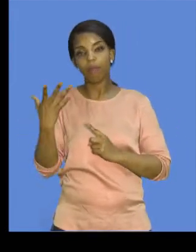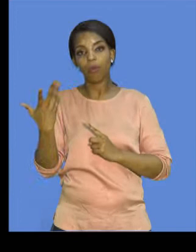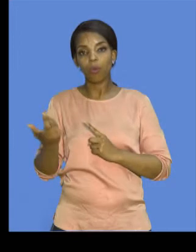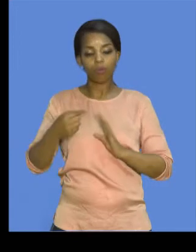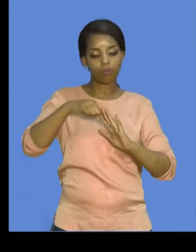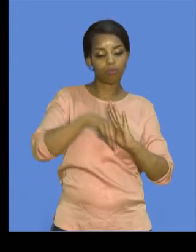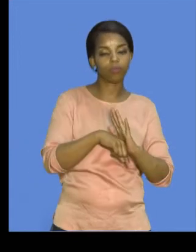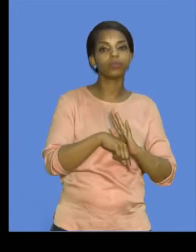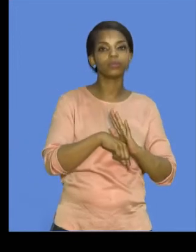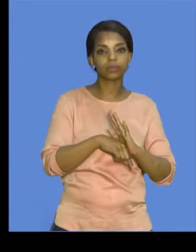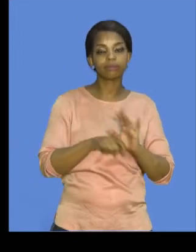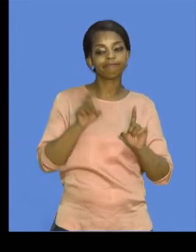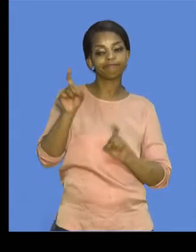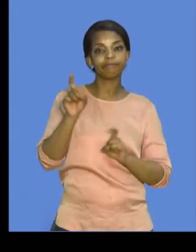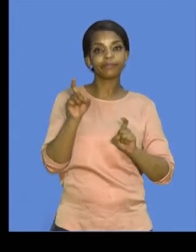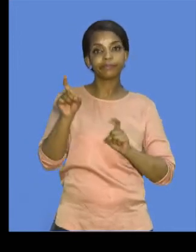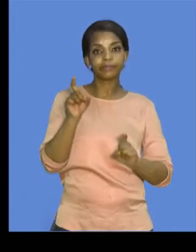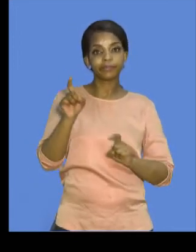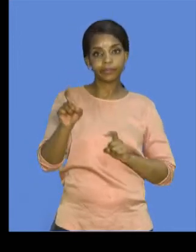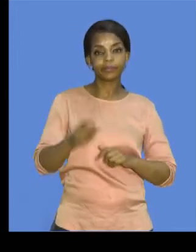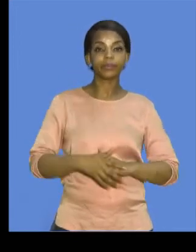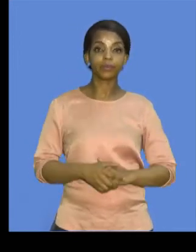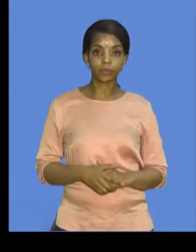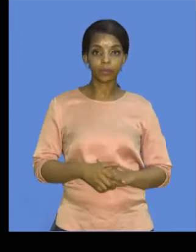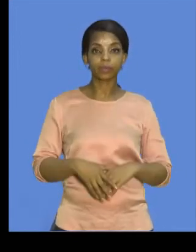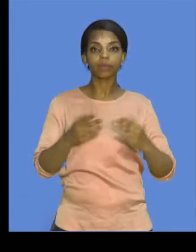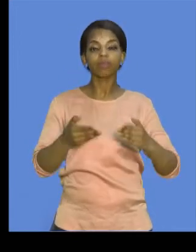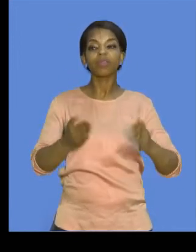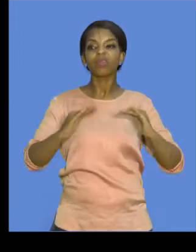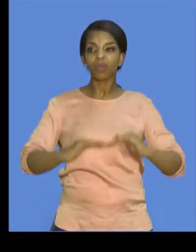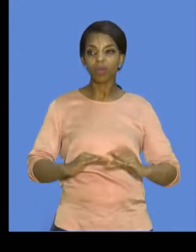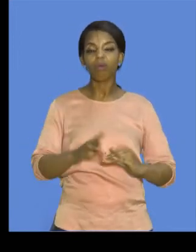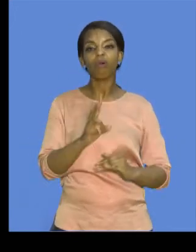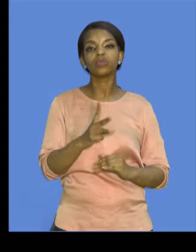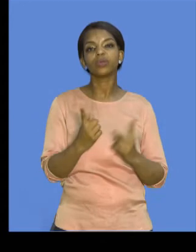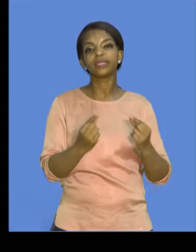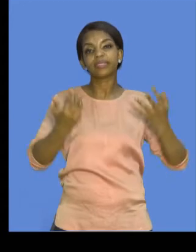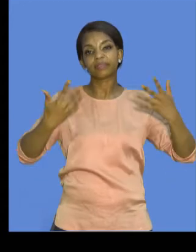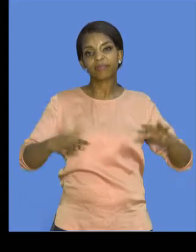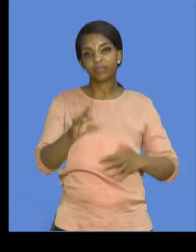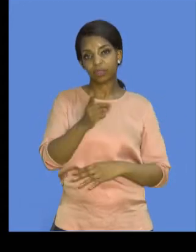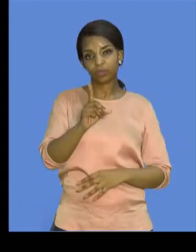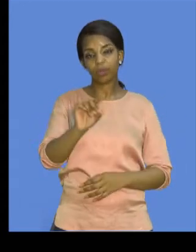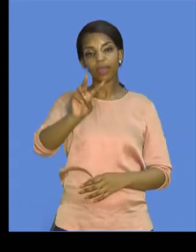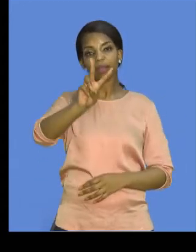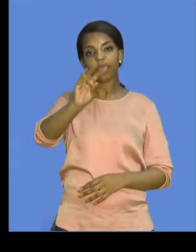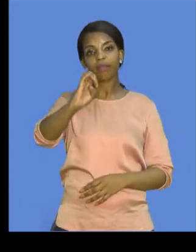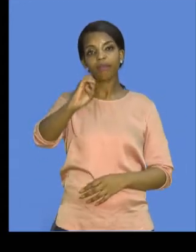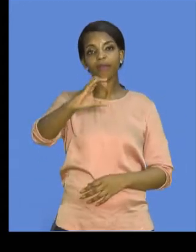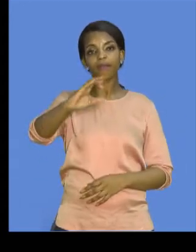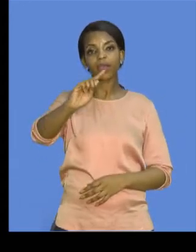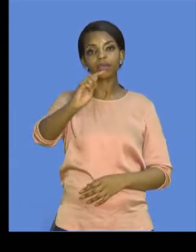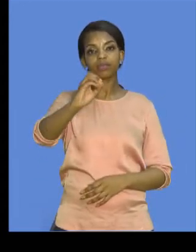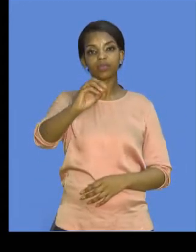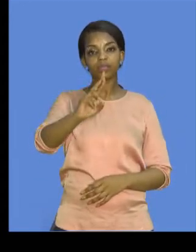two, okay? It's not both at the same time, okay? We've also managed to look at the vectors in terms of the